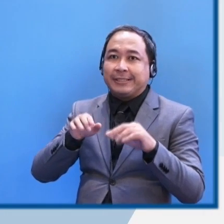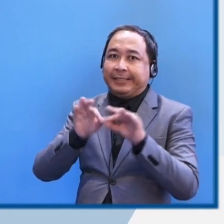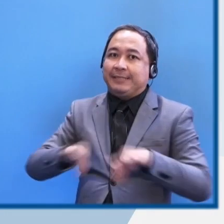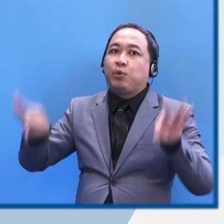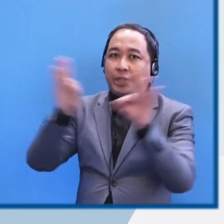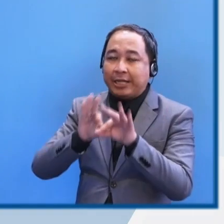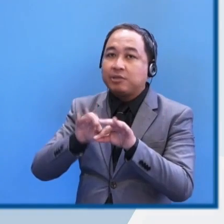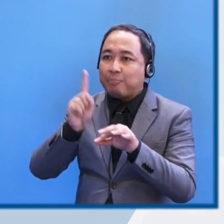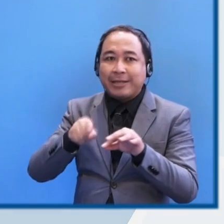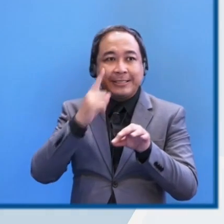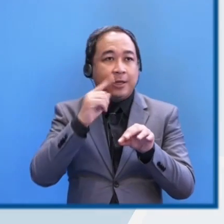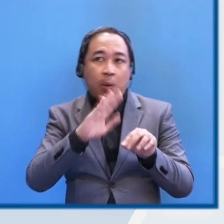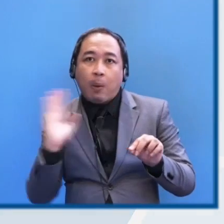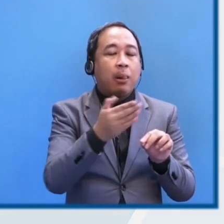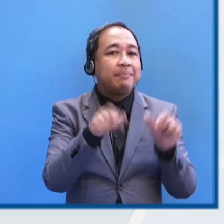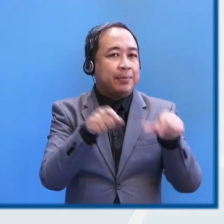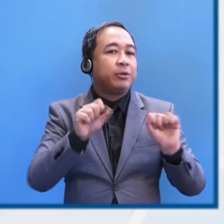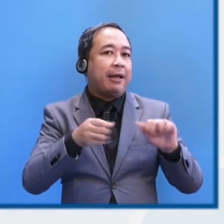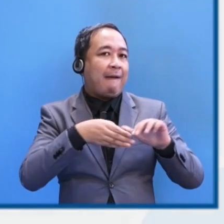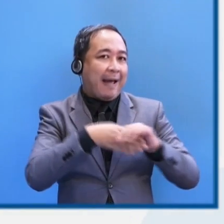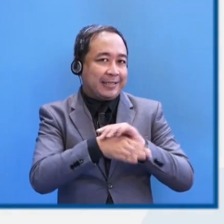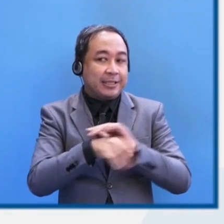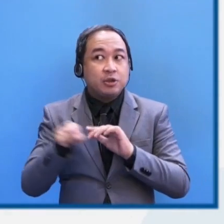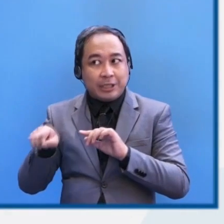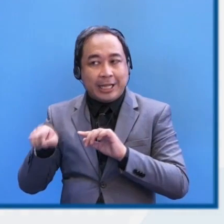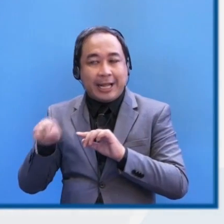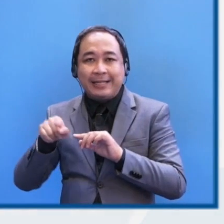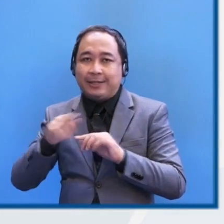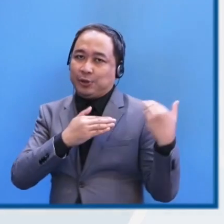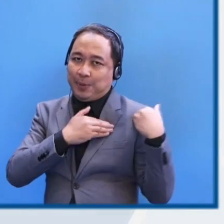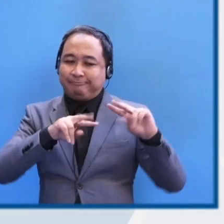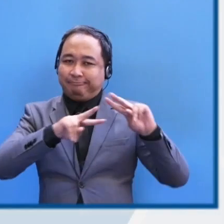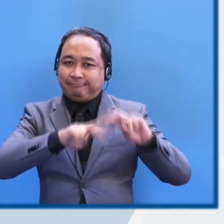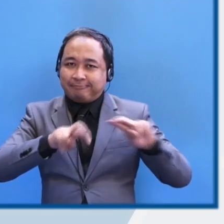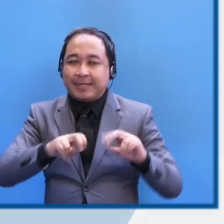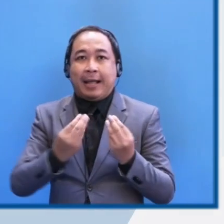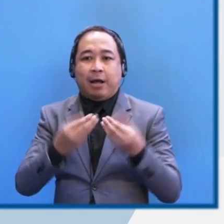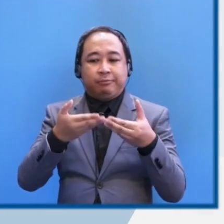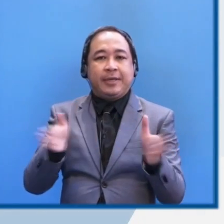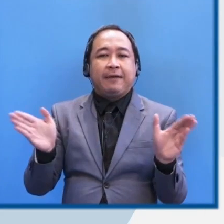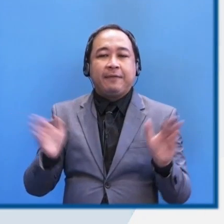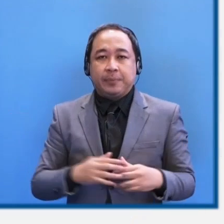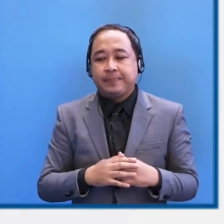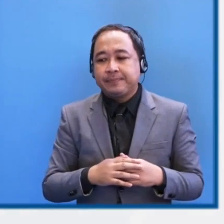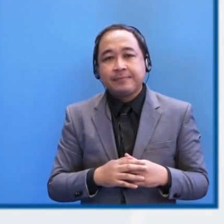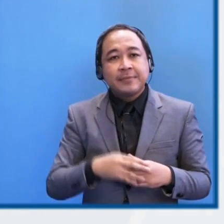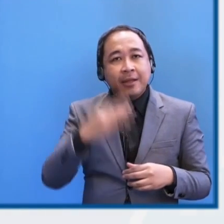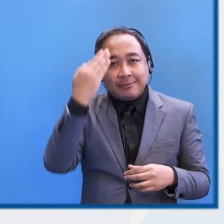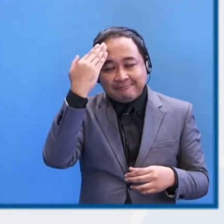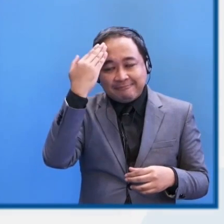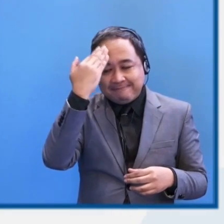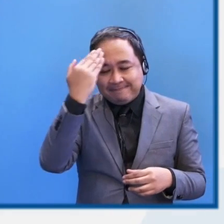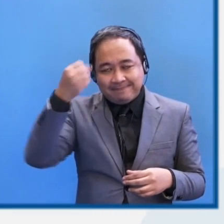very much like to hear from her. Please go ahead. Okay, thank you, Dr. David. Assalamu alaikum.